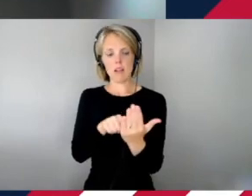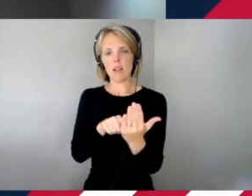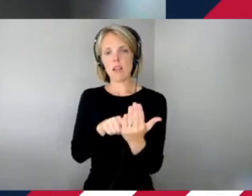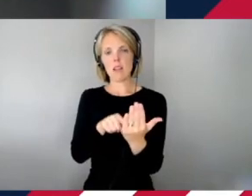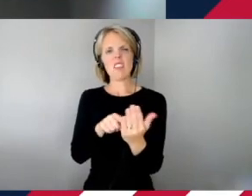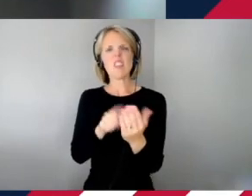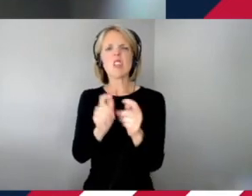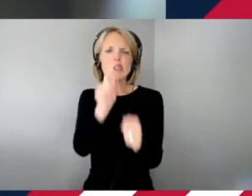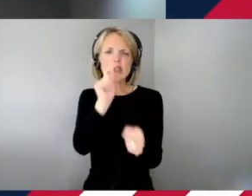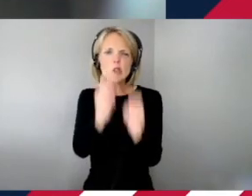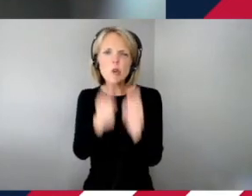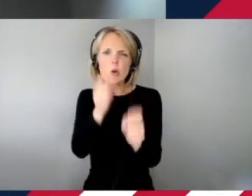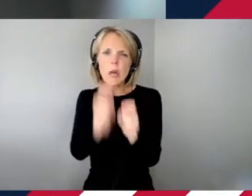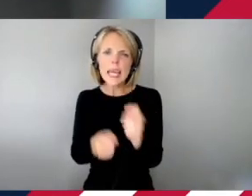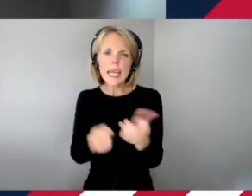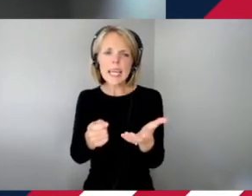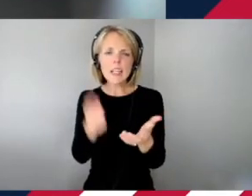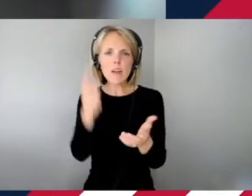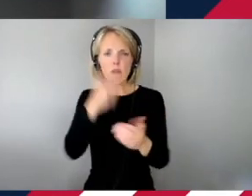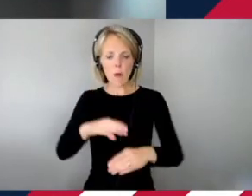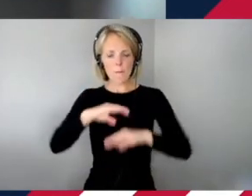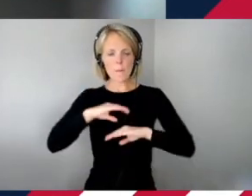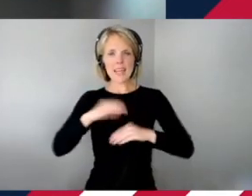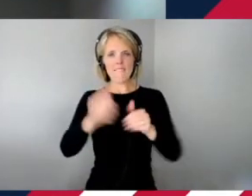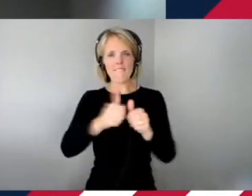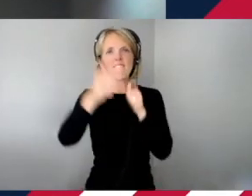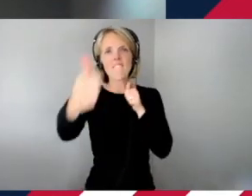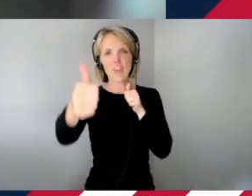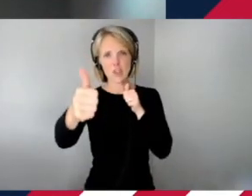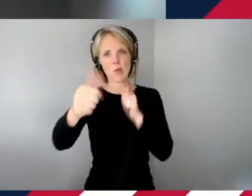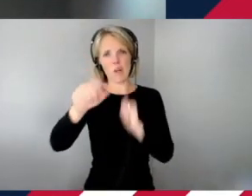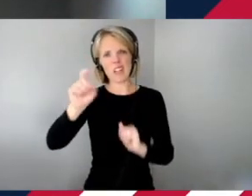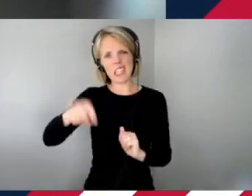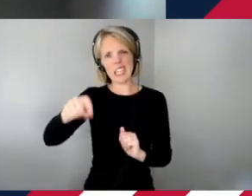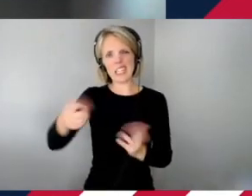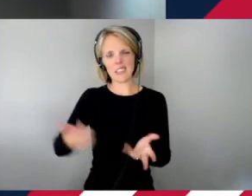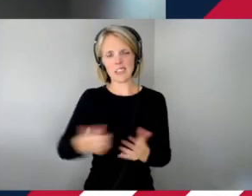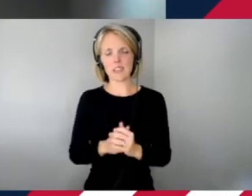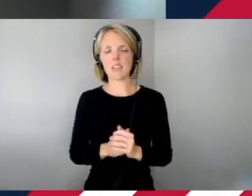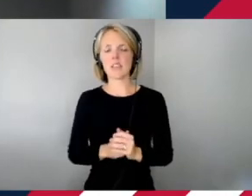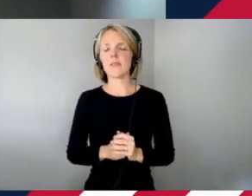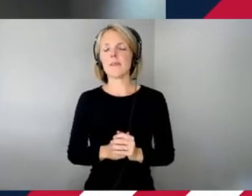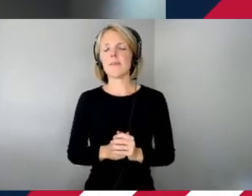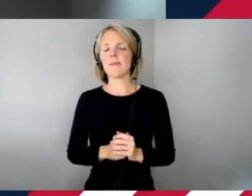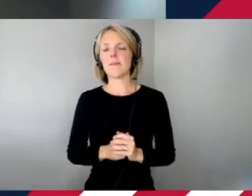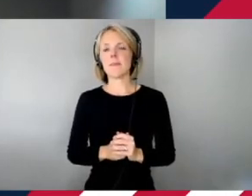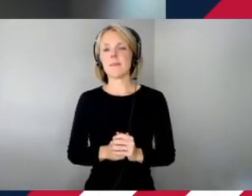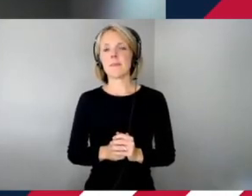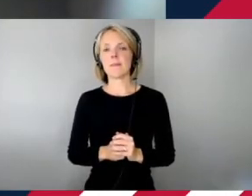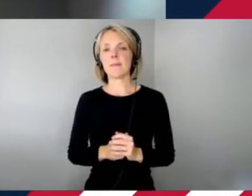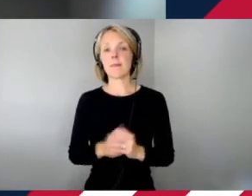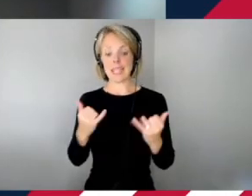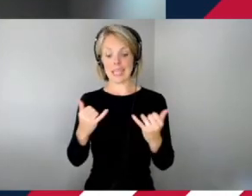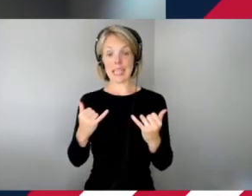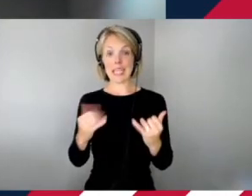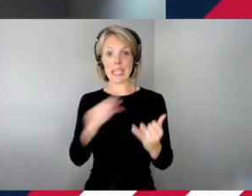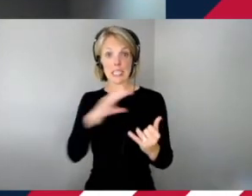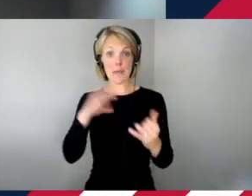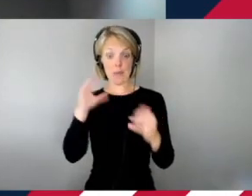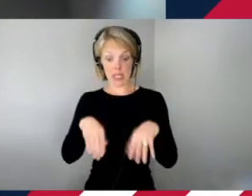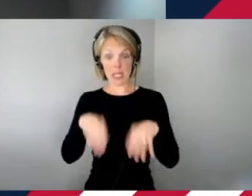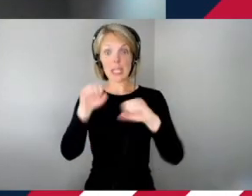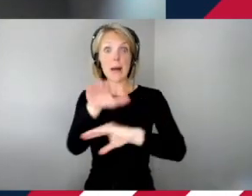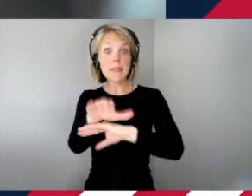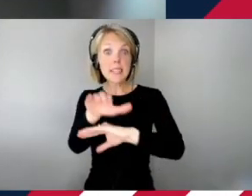tweaked to meet our virtual needs. Whatever this committee adopts this afternoon